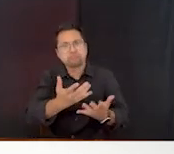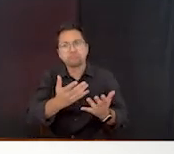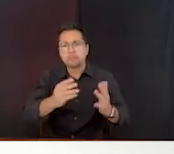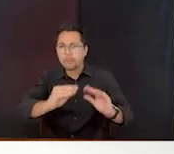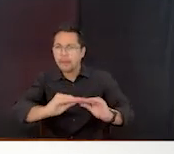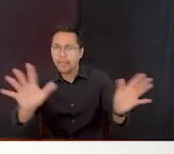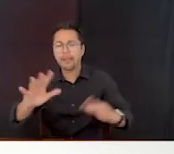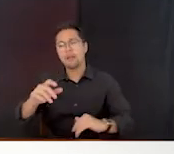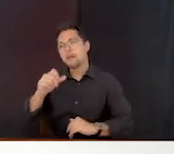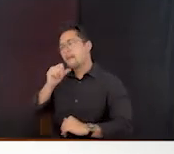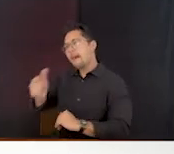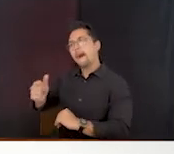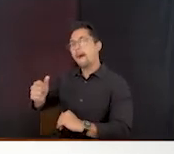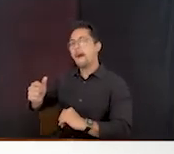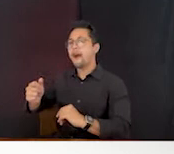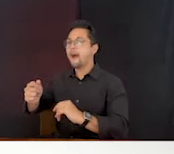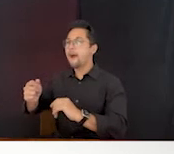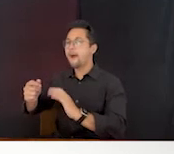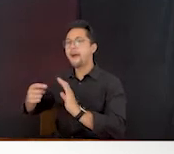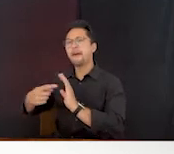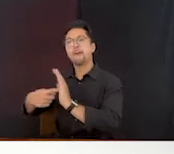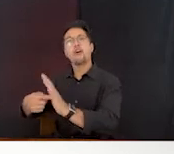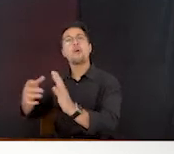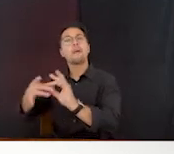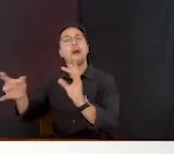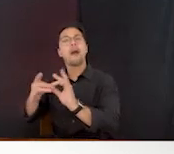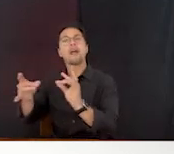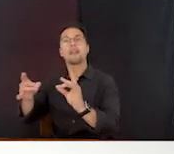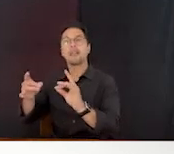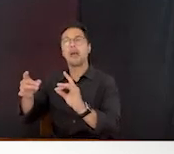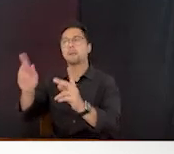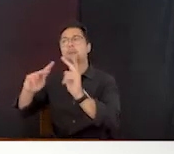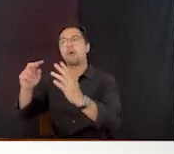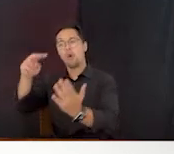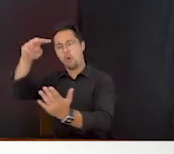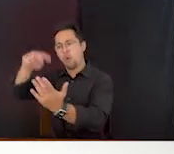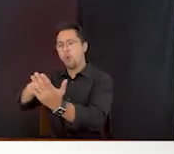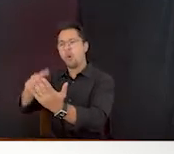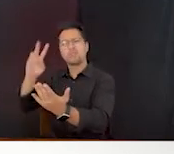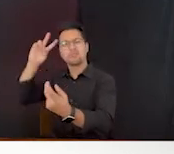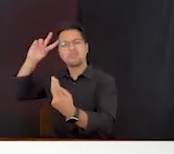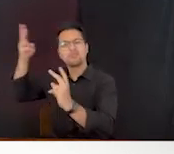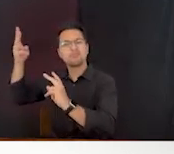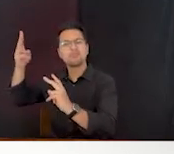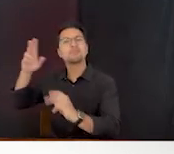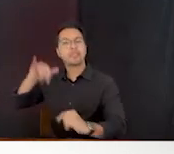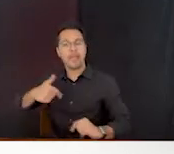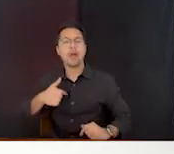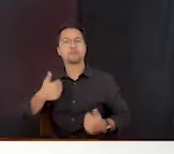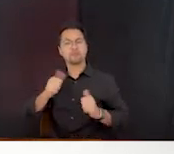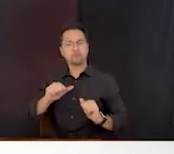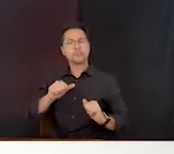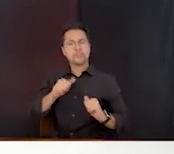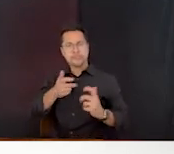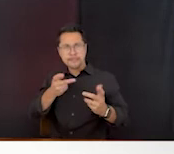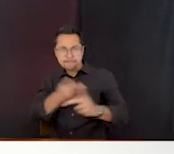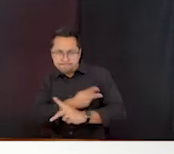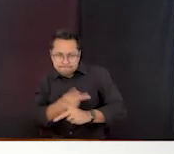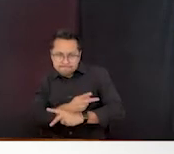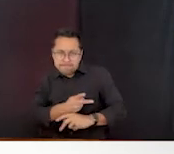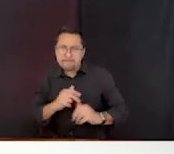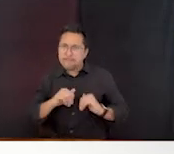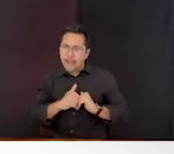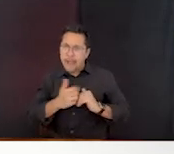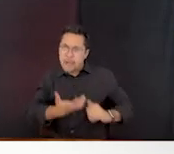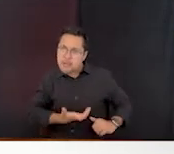of messages that people could take a lot of different meanings from. That was the hardest part about social media for me, was